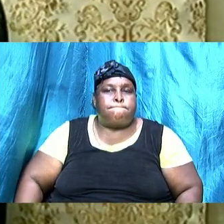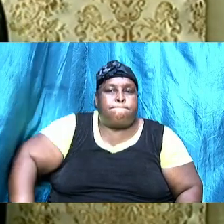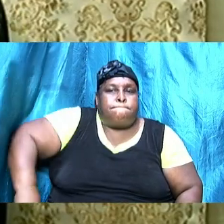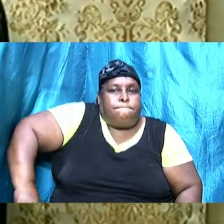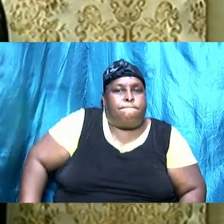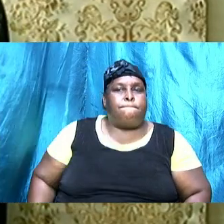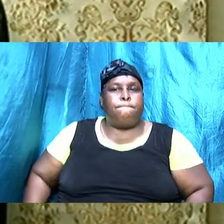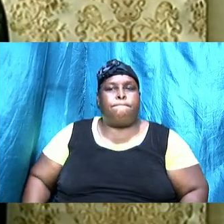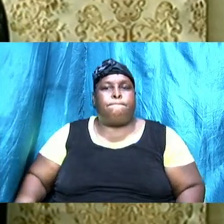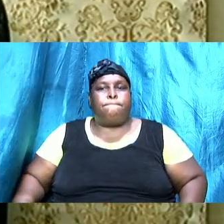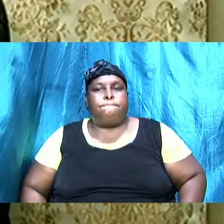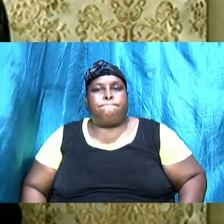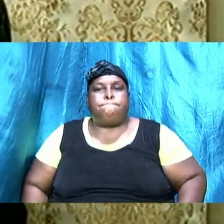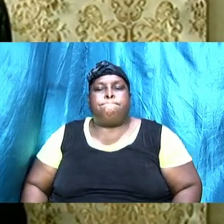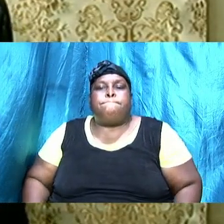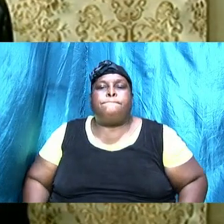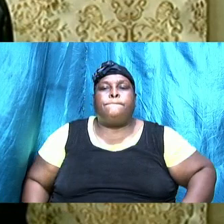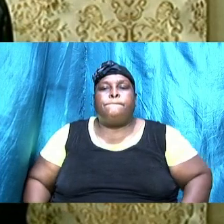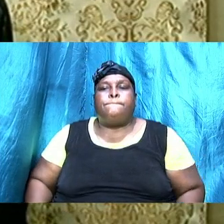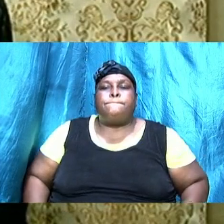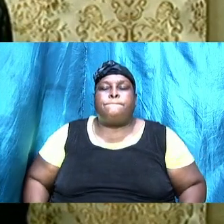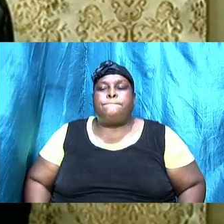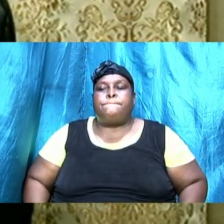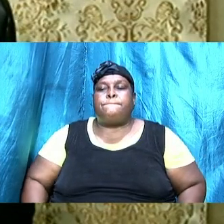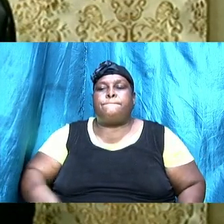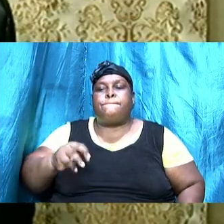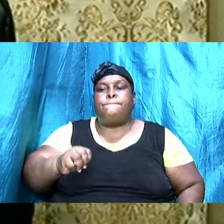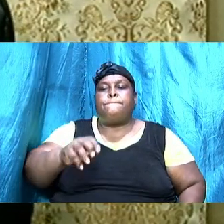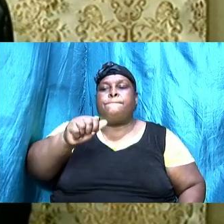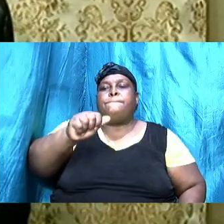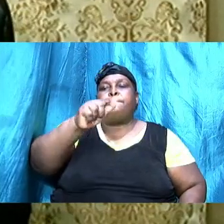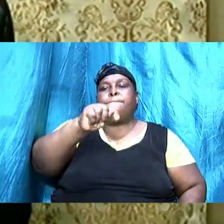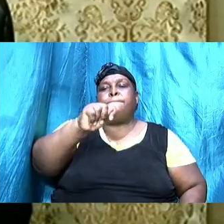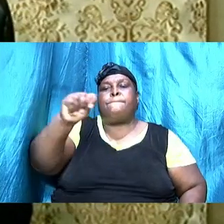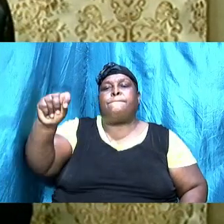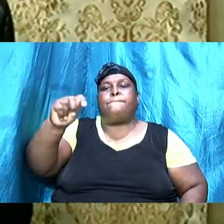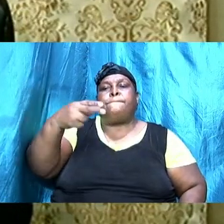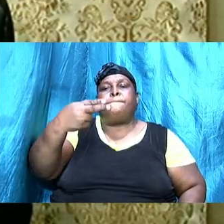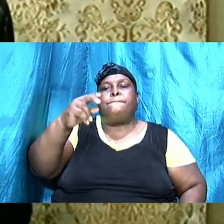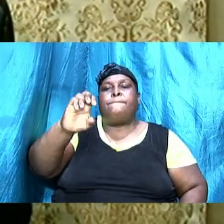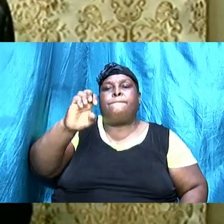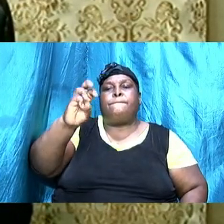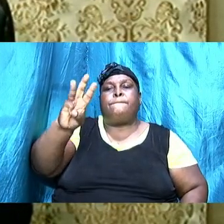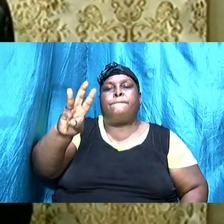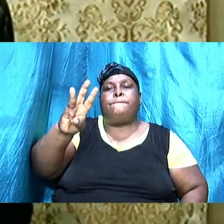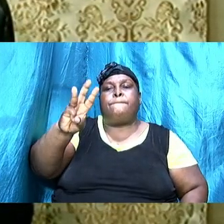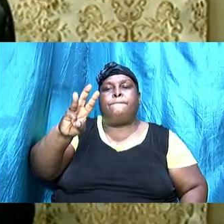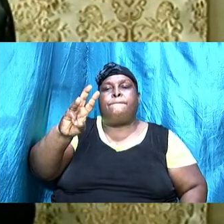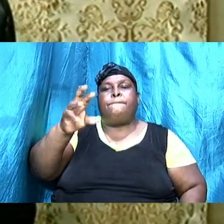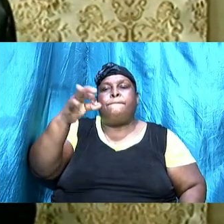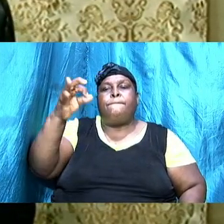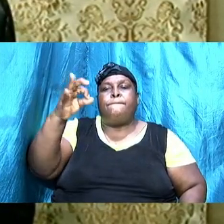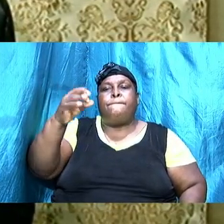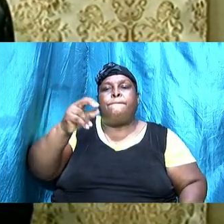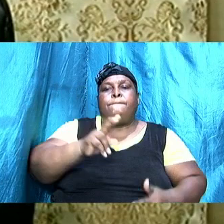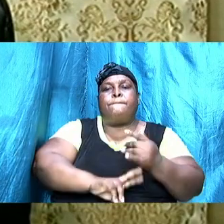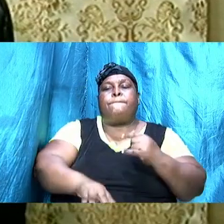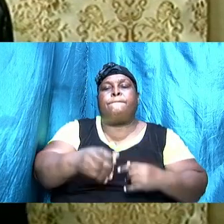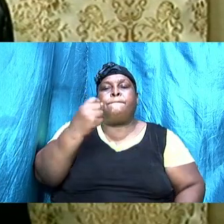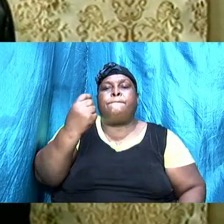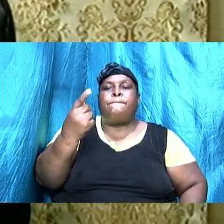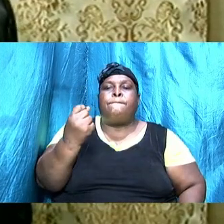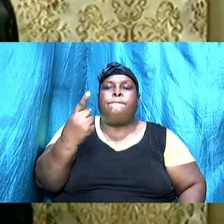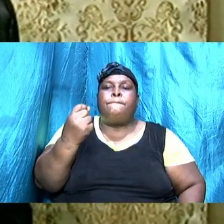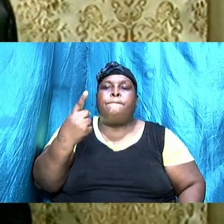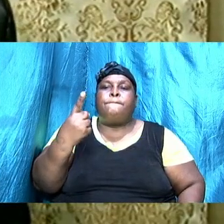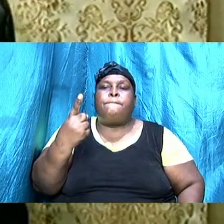verse, where did I have that scripture? Matthew chapter 19, let us jump from at verse 11. We read